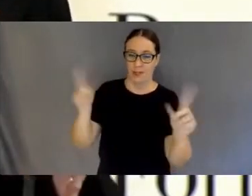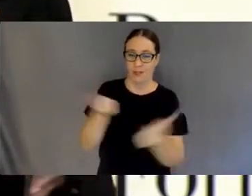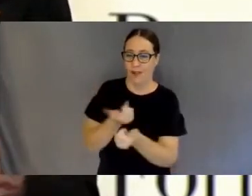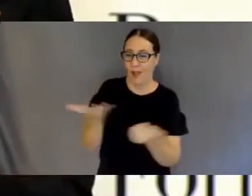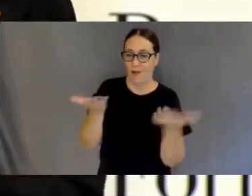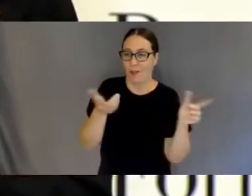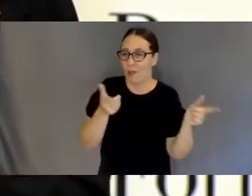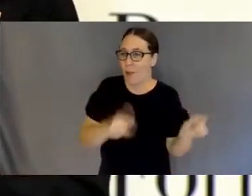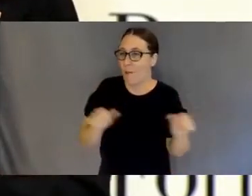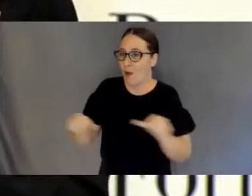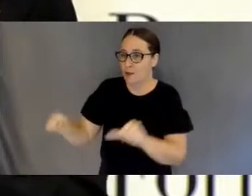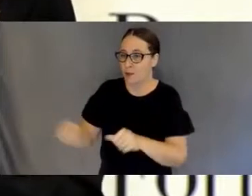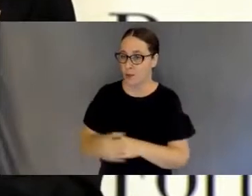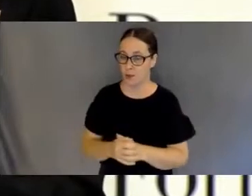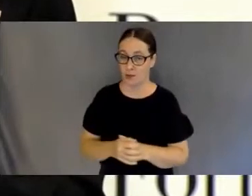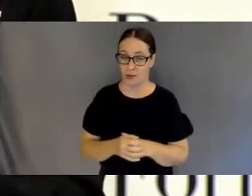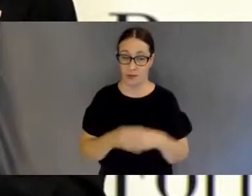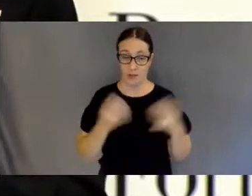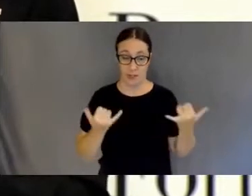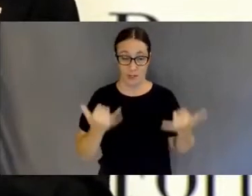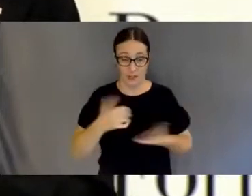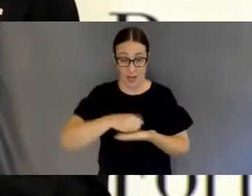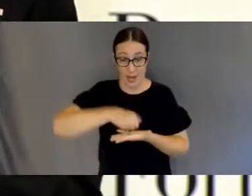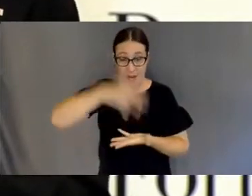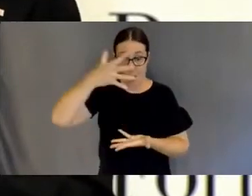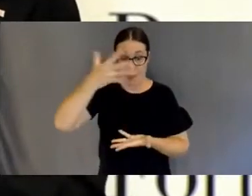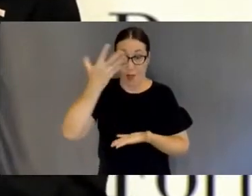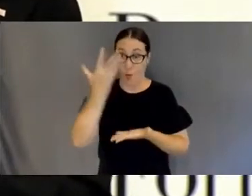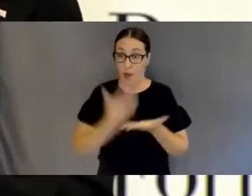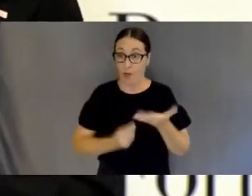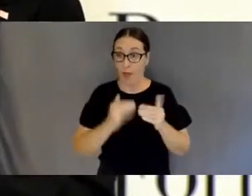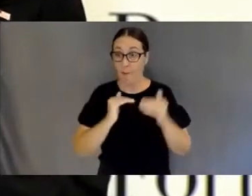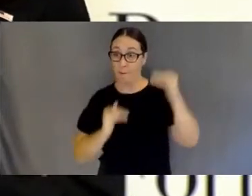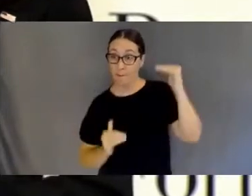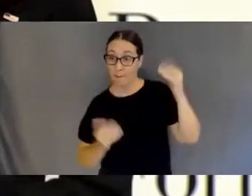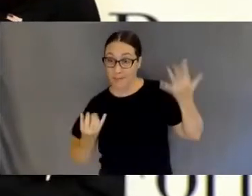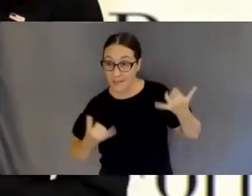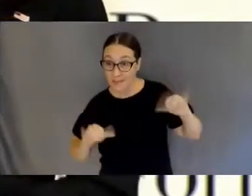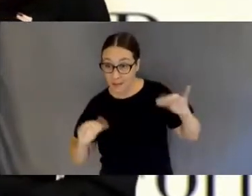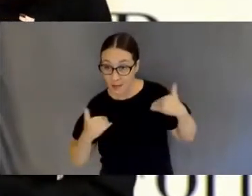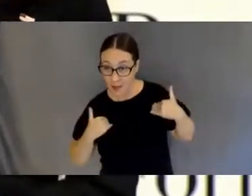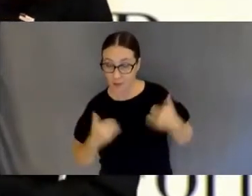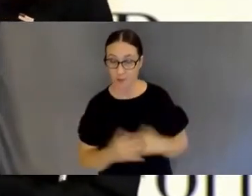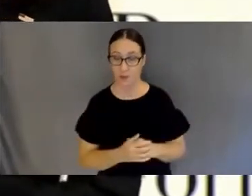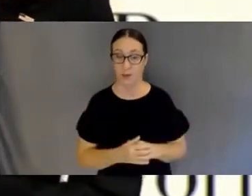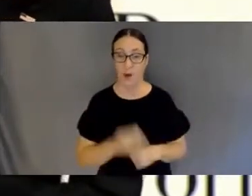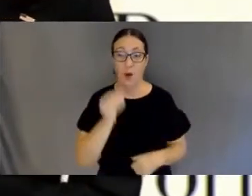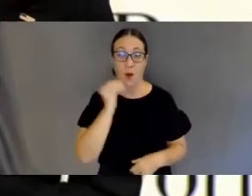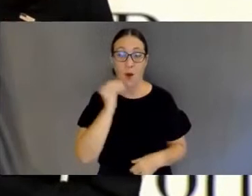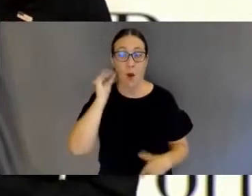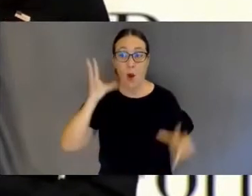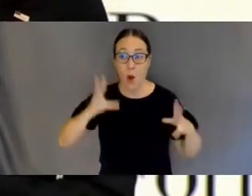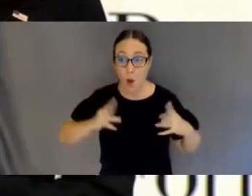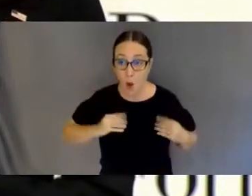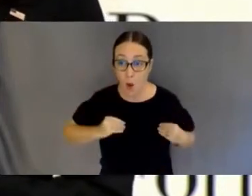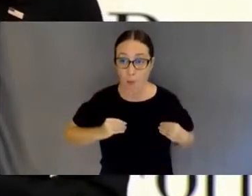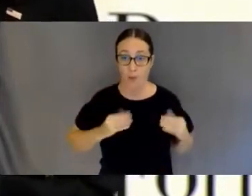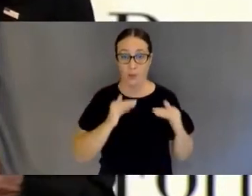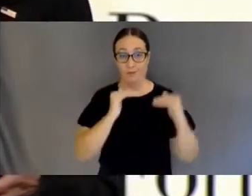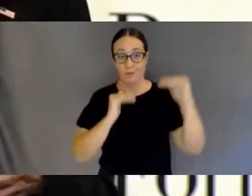Today, the wealth gap persists. Today, the homeownership gap